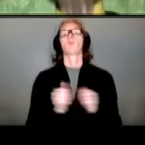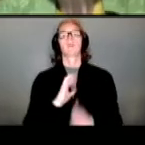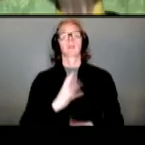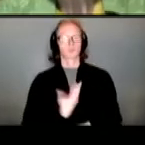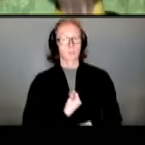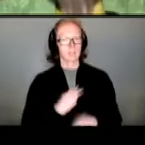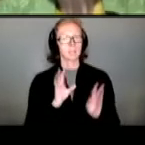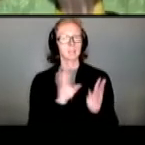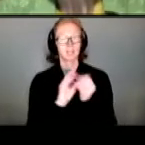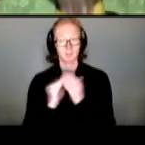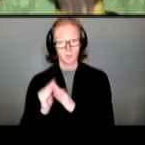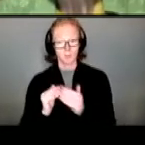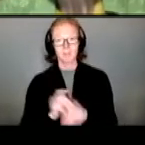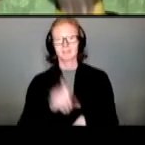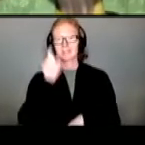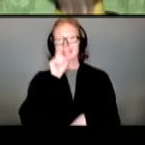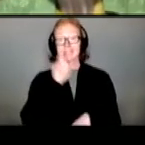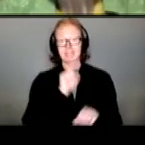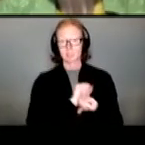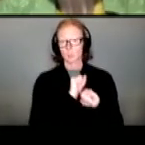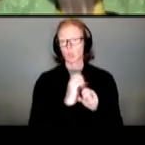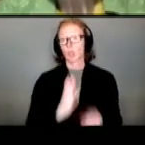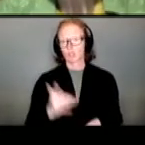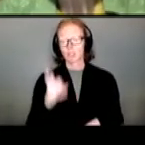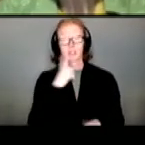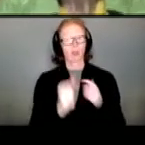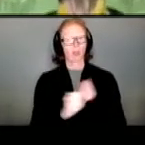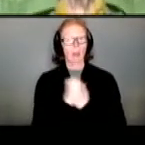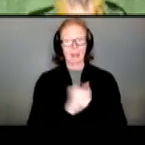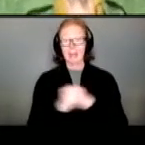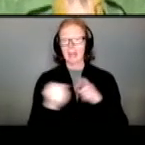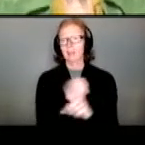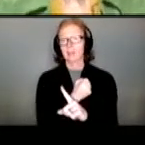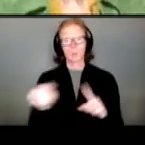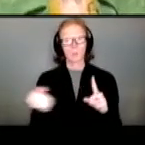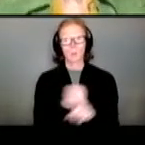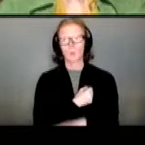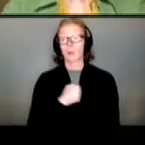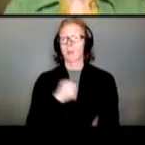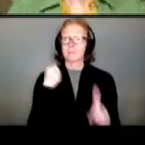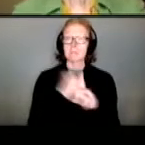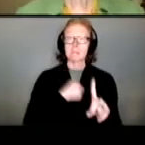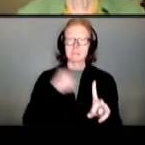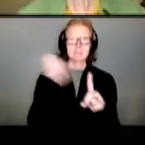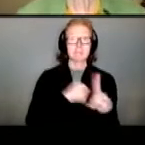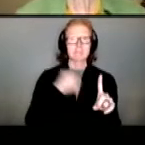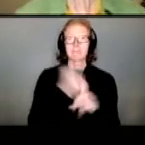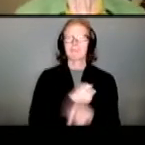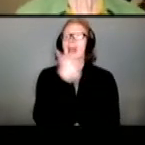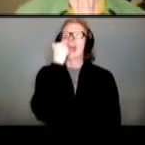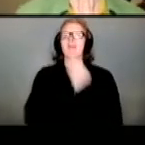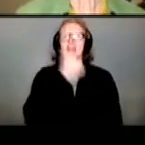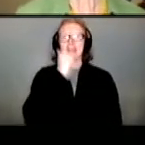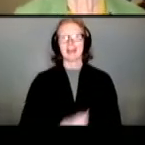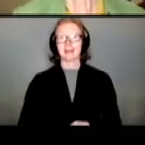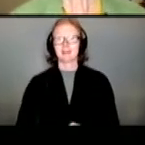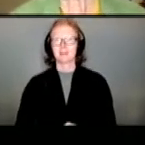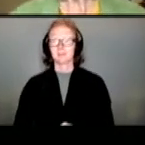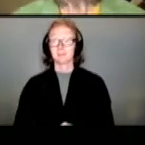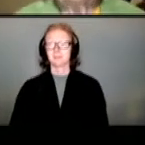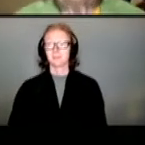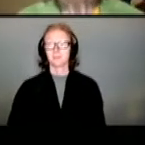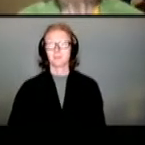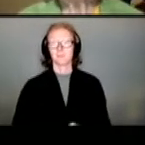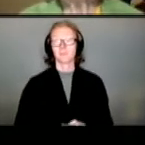Also with sex workers who are threatened and abused and bashed and battered every day, and who have